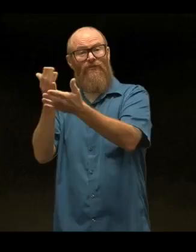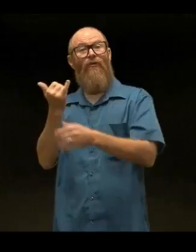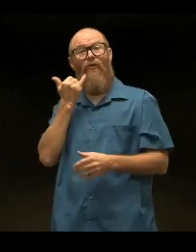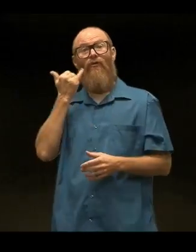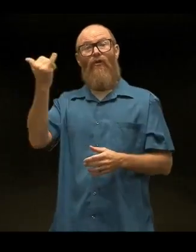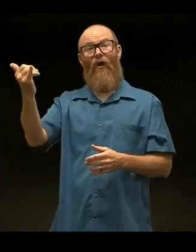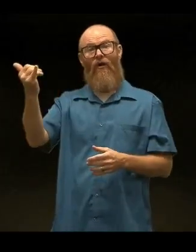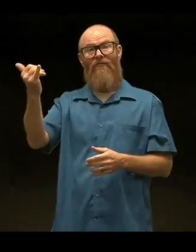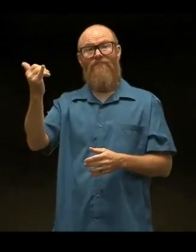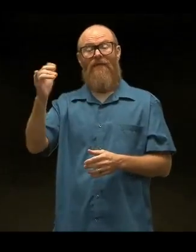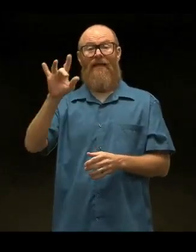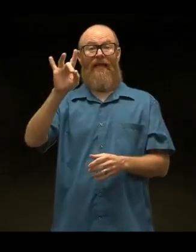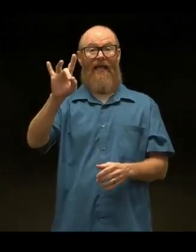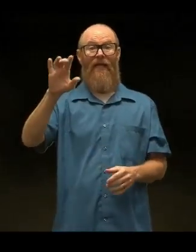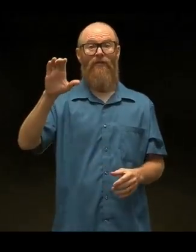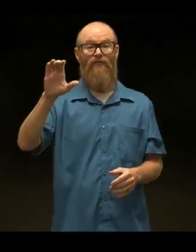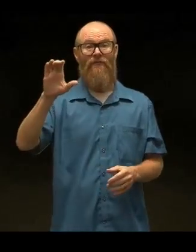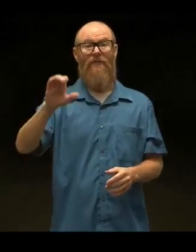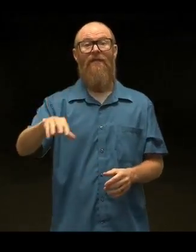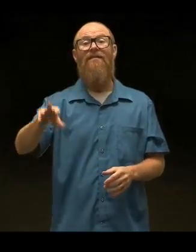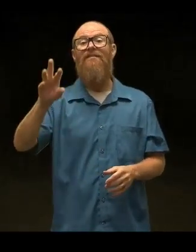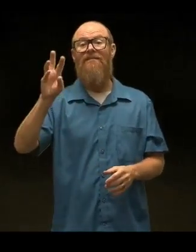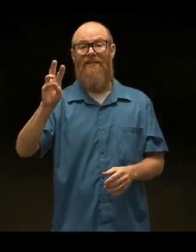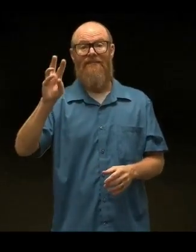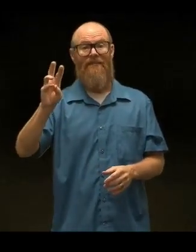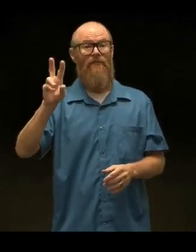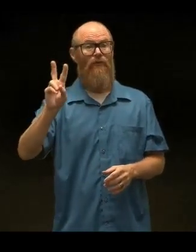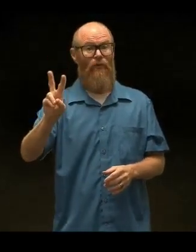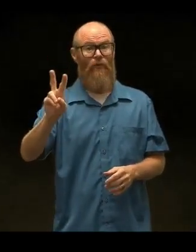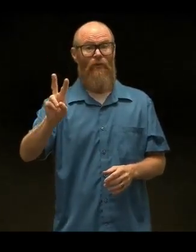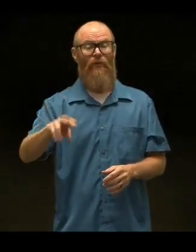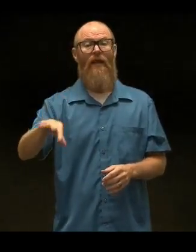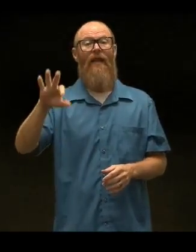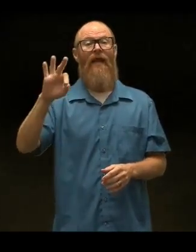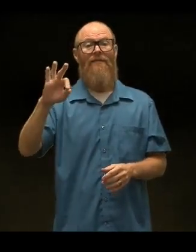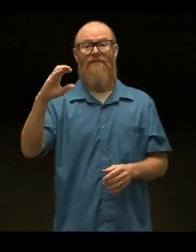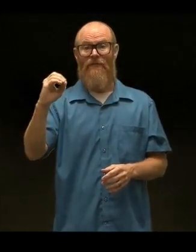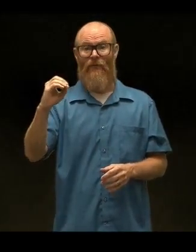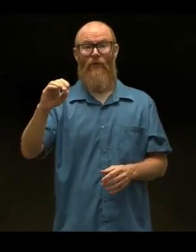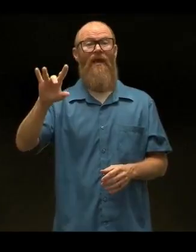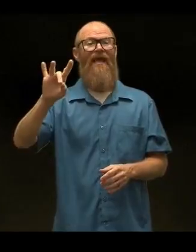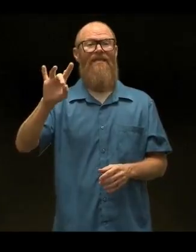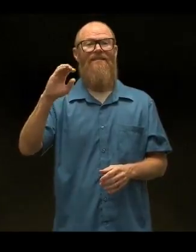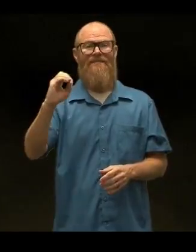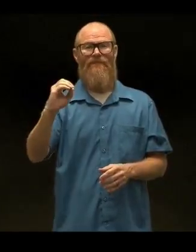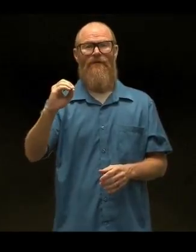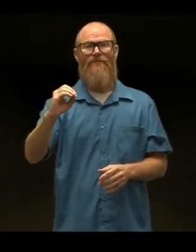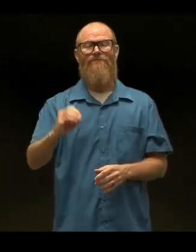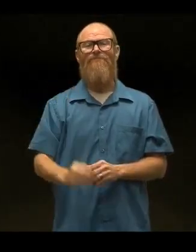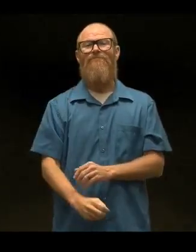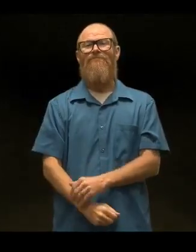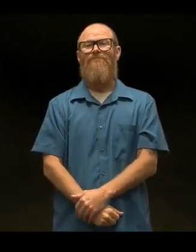call 800-662-9080